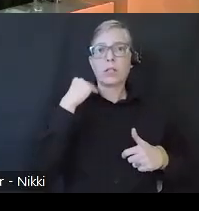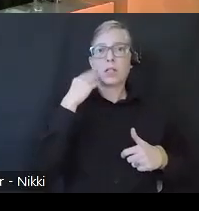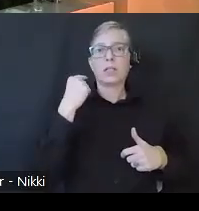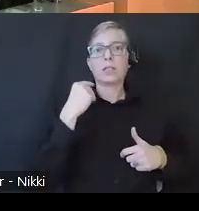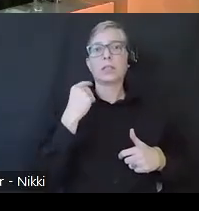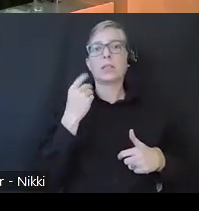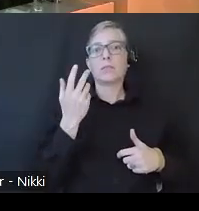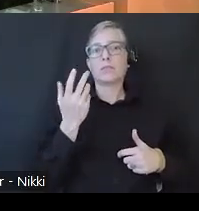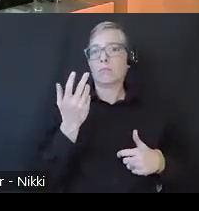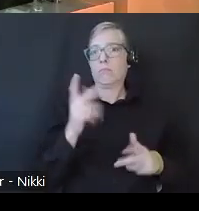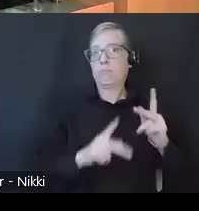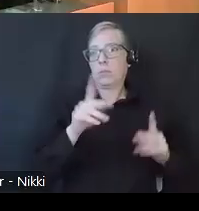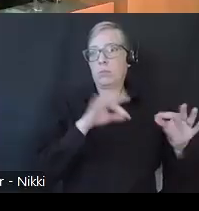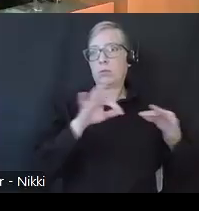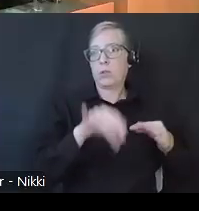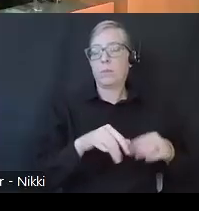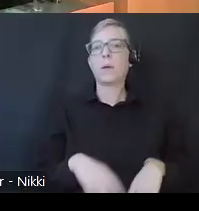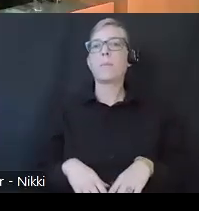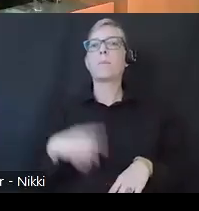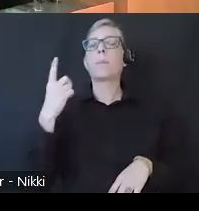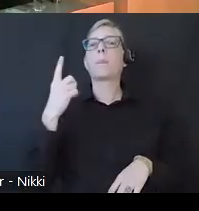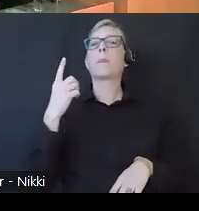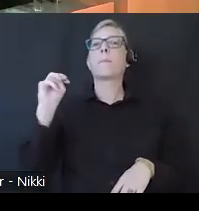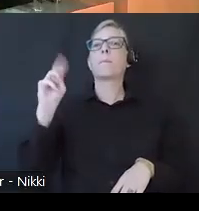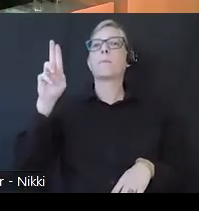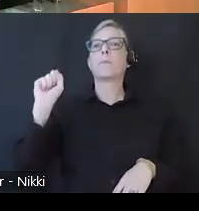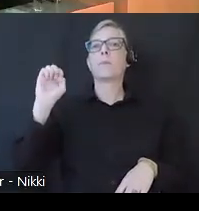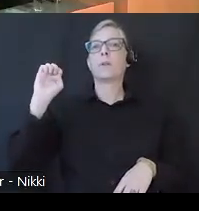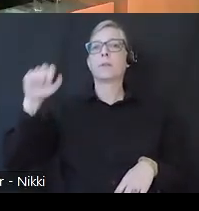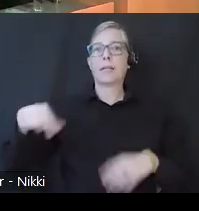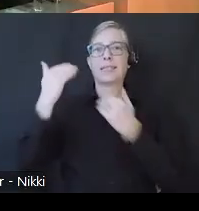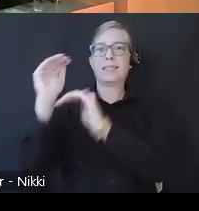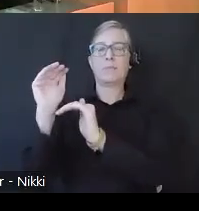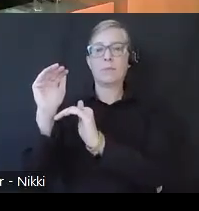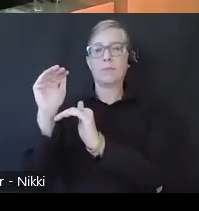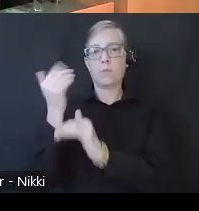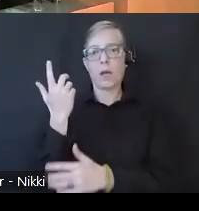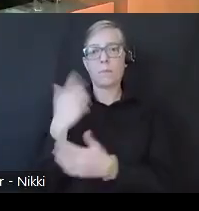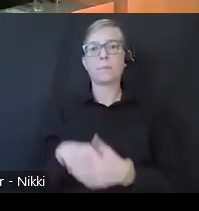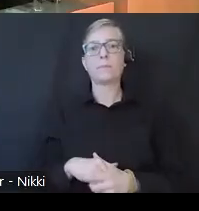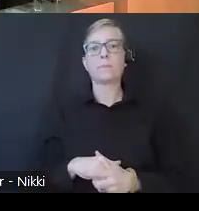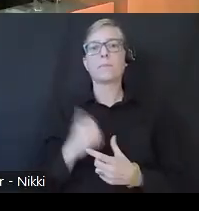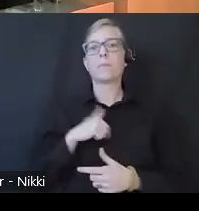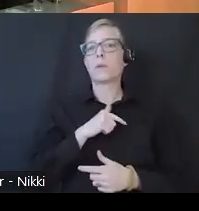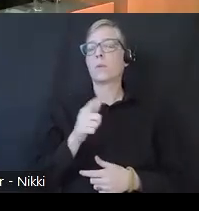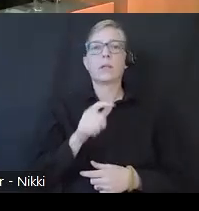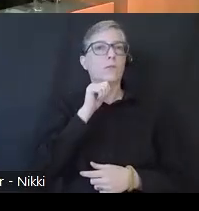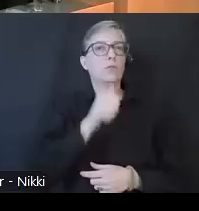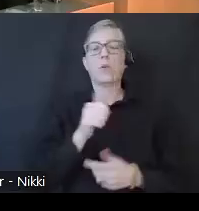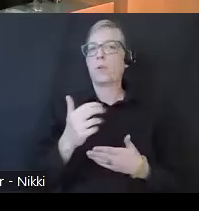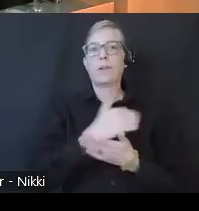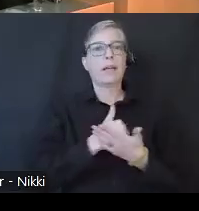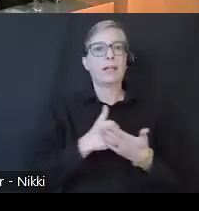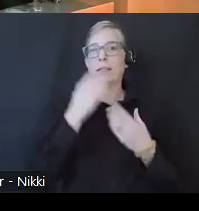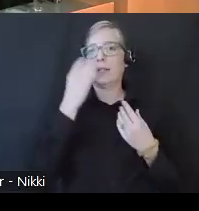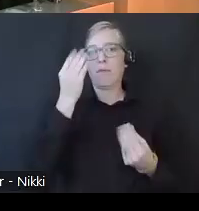A big limitation of the MUSAC, of our assessment of sense presence, is that we don't collect any information. We haven't collected any